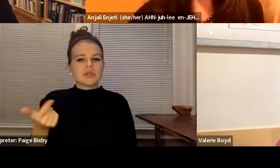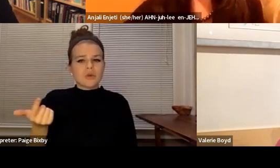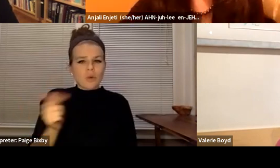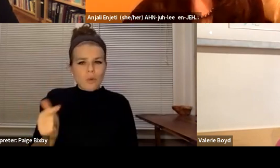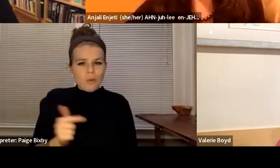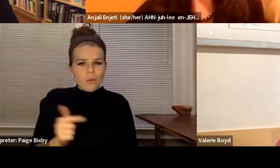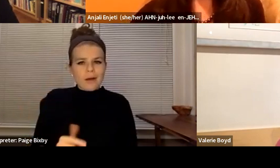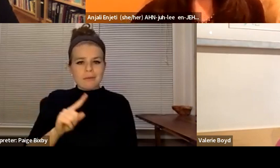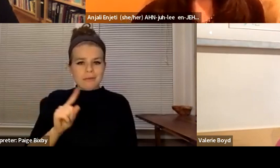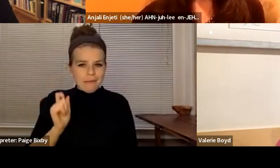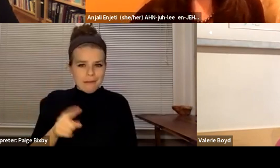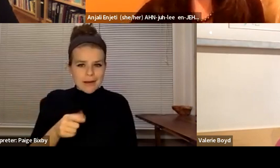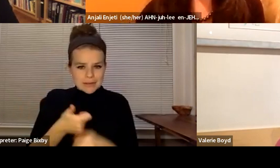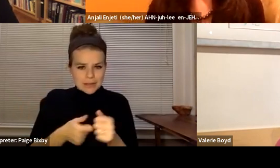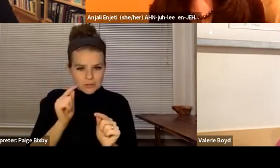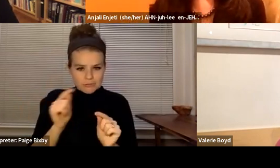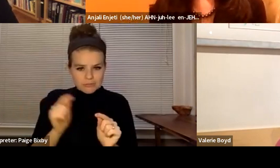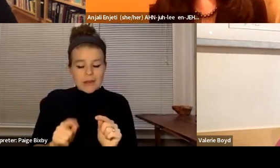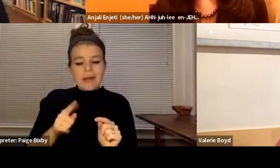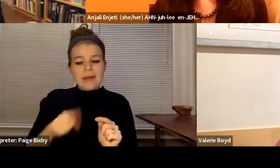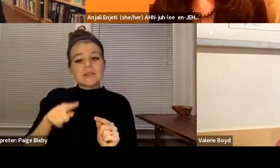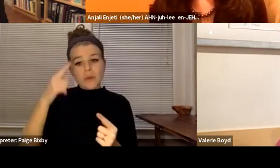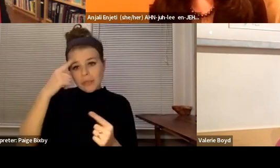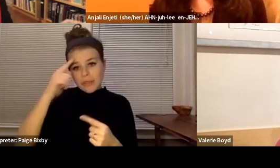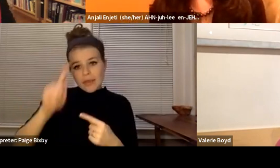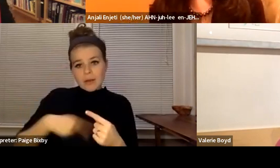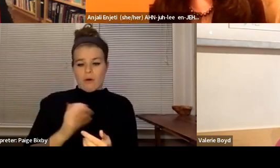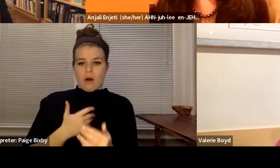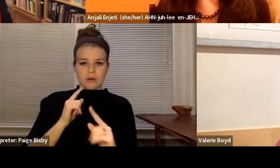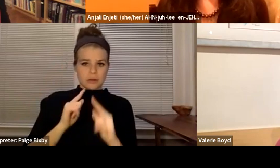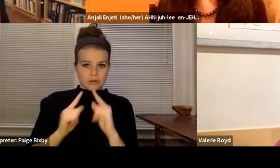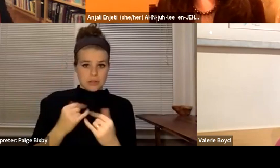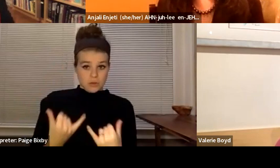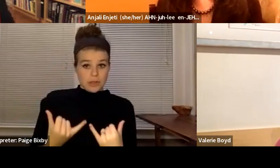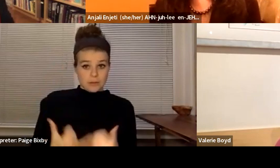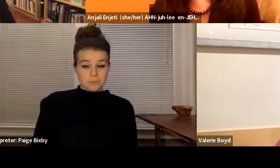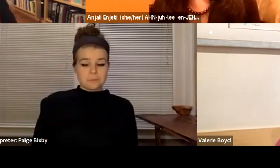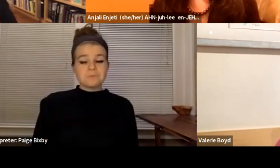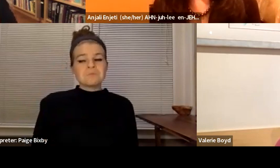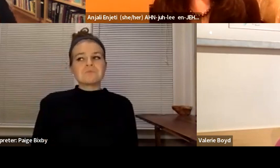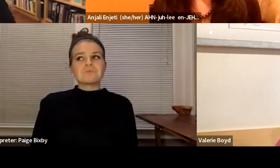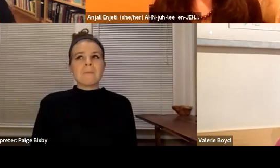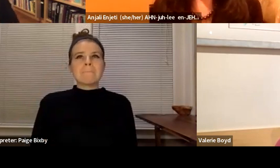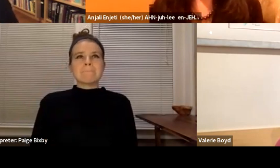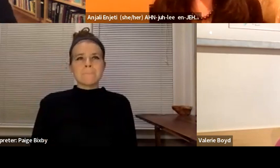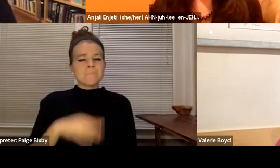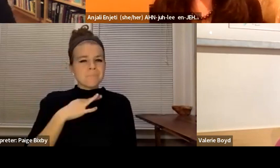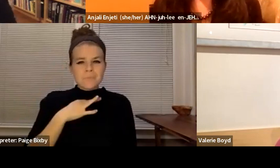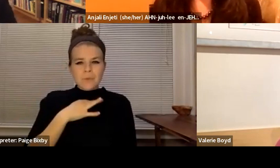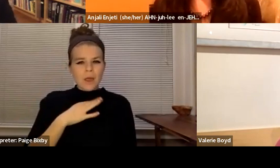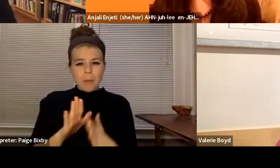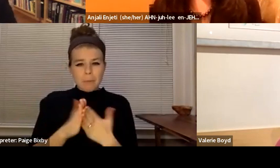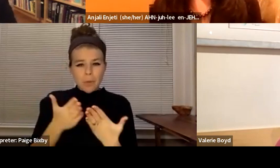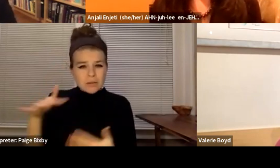of you, are there, as you think about the conversation that we've had today, are there books out there? Are